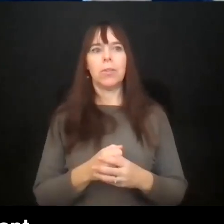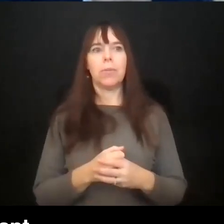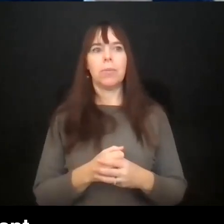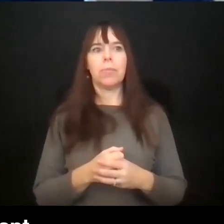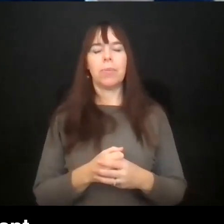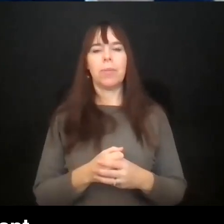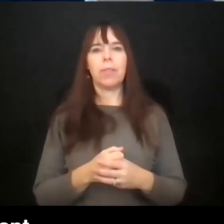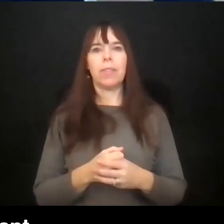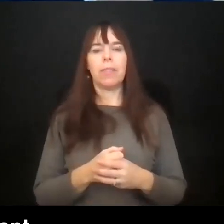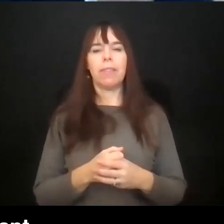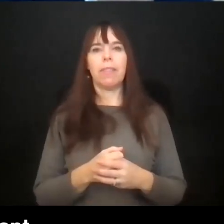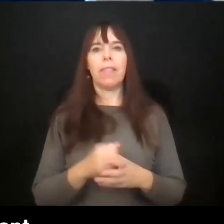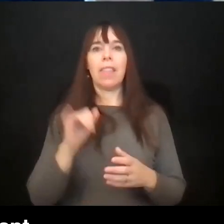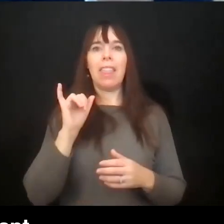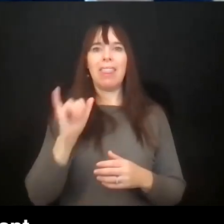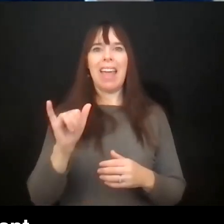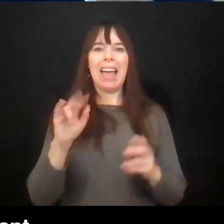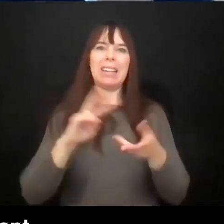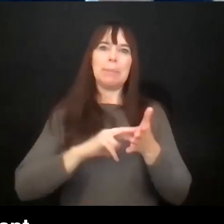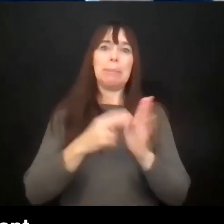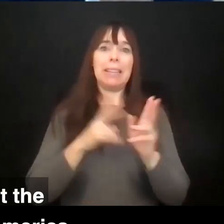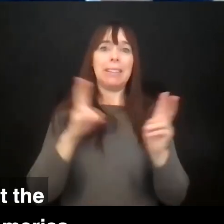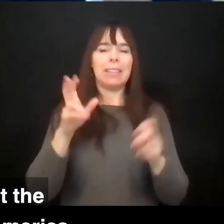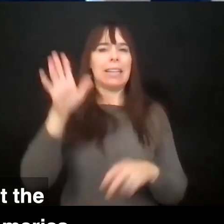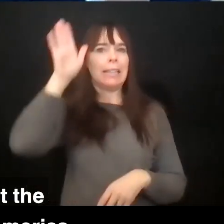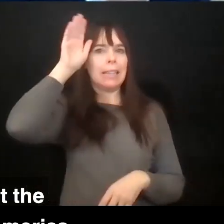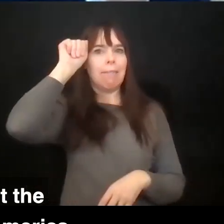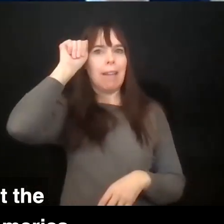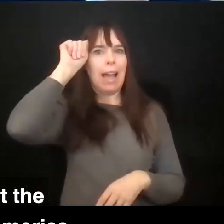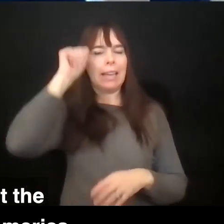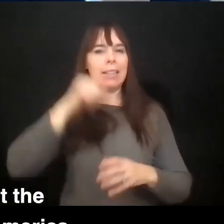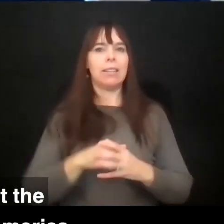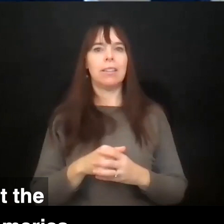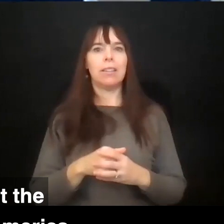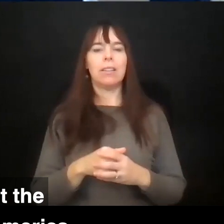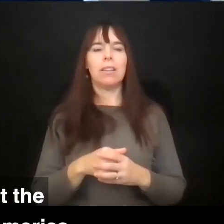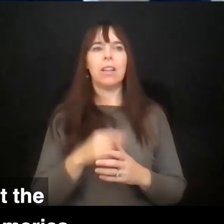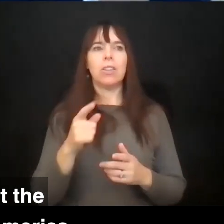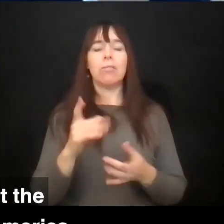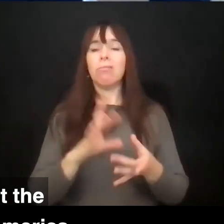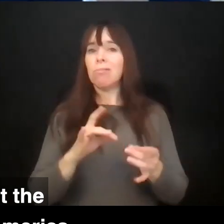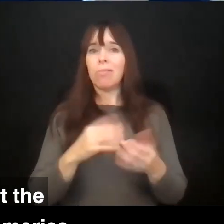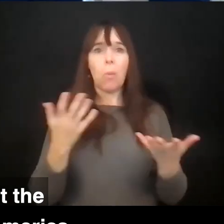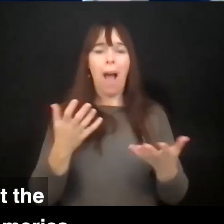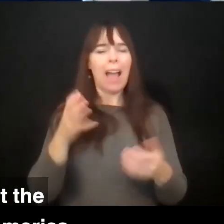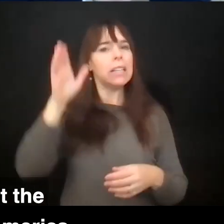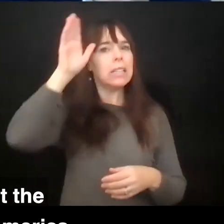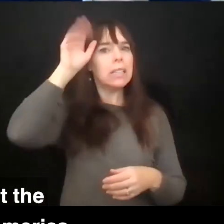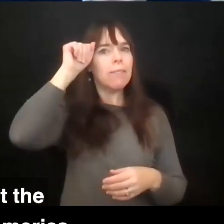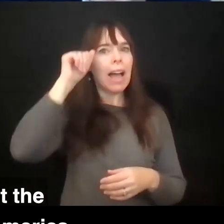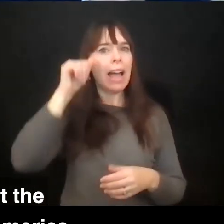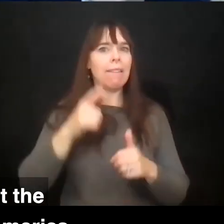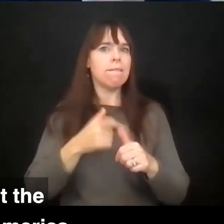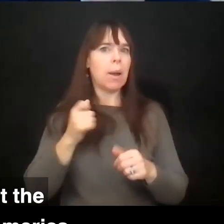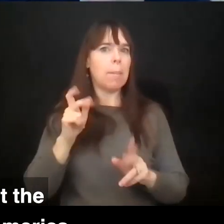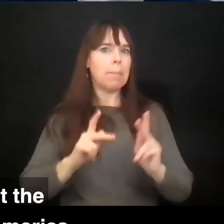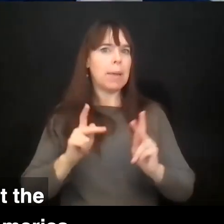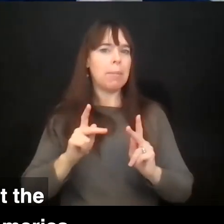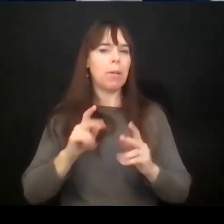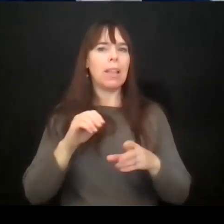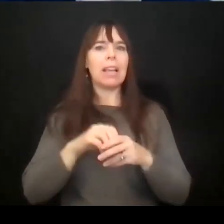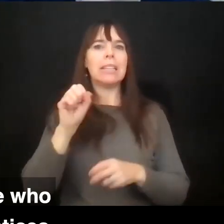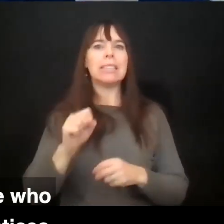Attribularios is defiant. And she's talking about the defiant people in